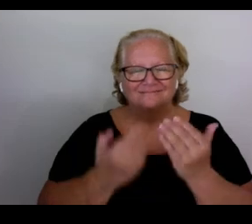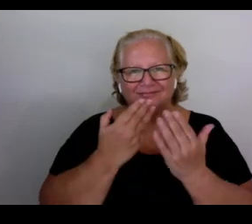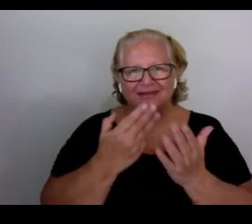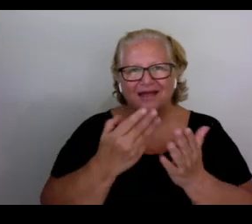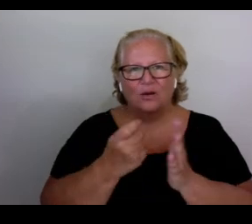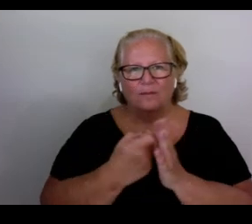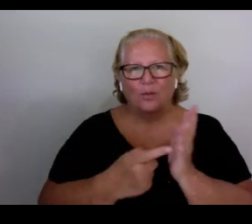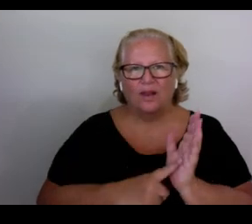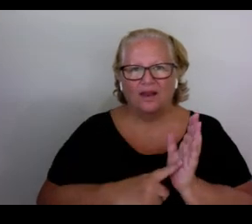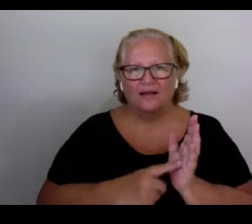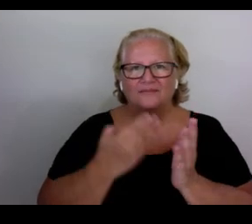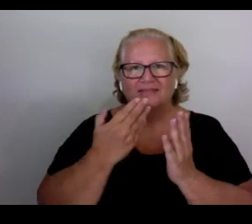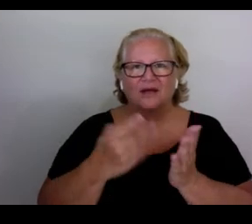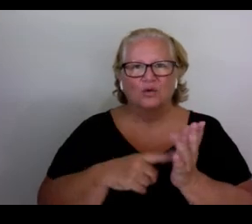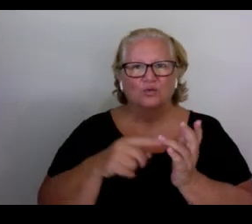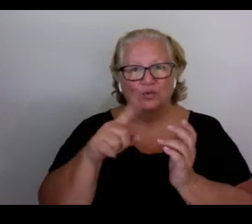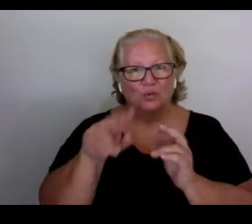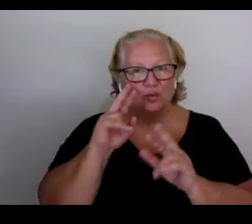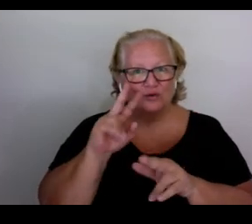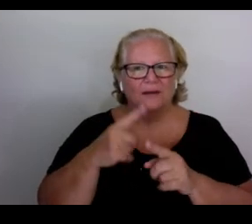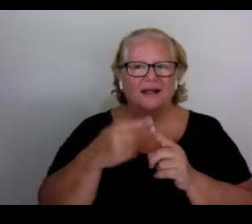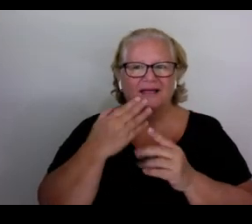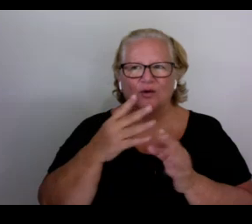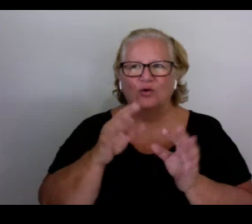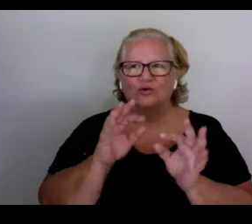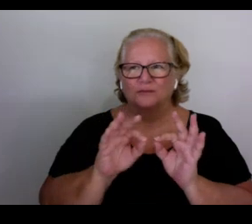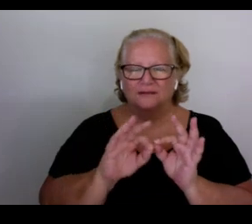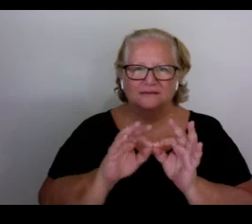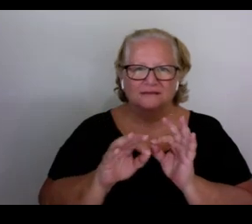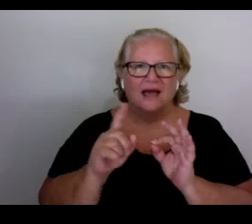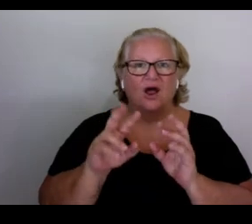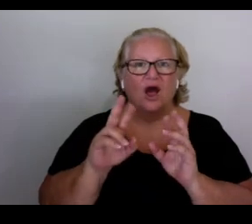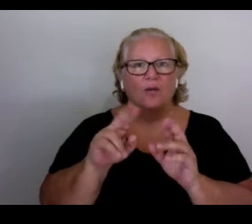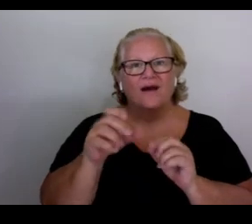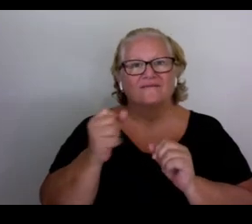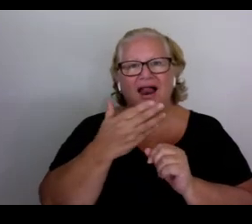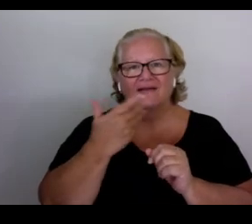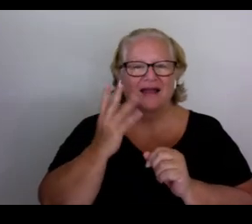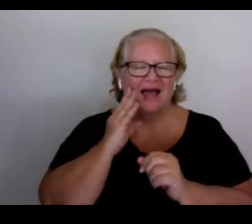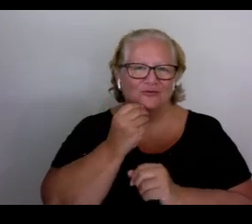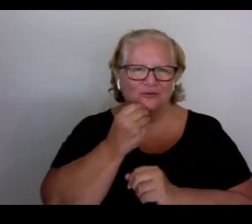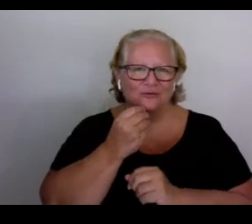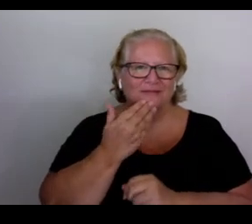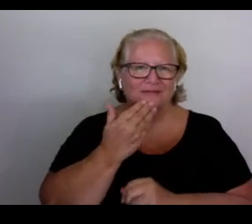Thank you to our audience, and thank you to our interpreters, and hope that you have a wonderful afternoon.